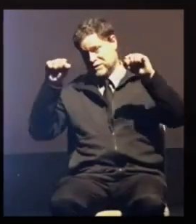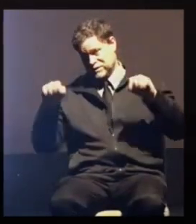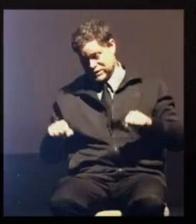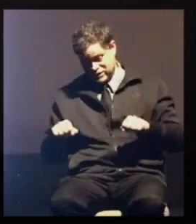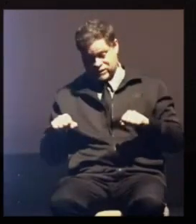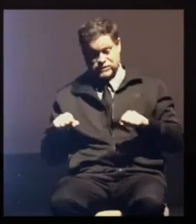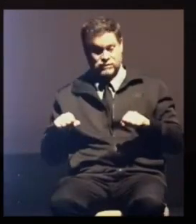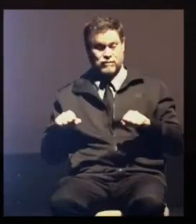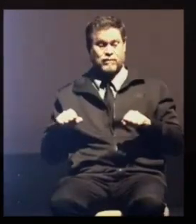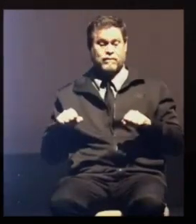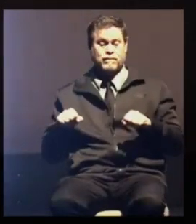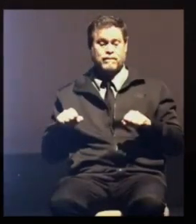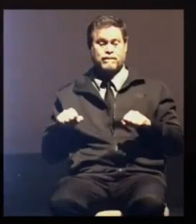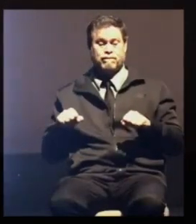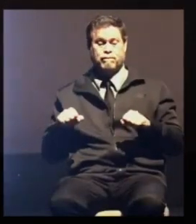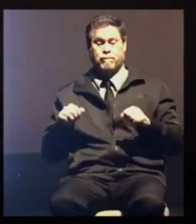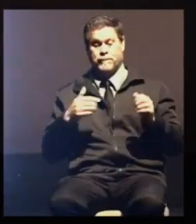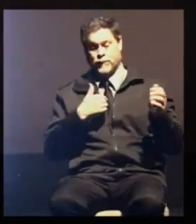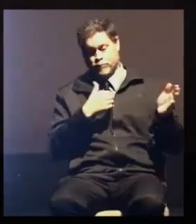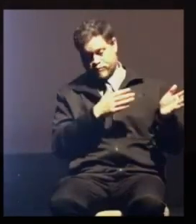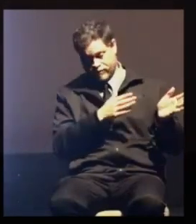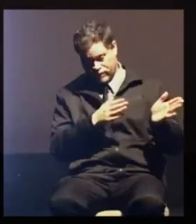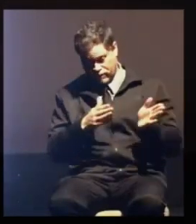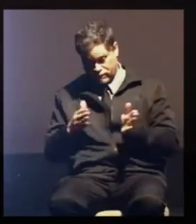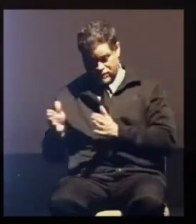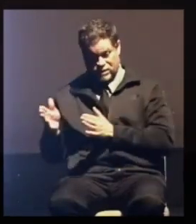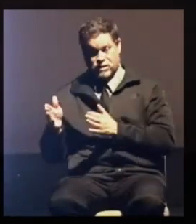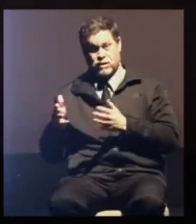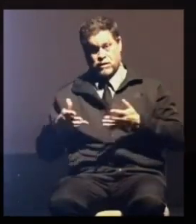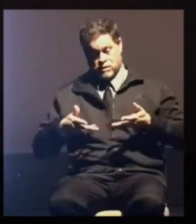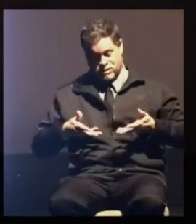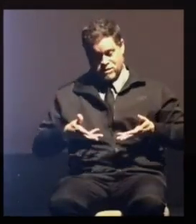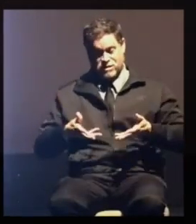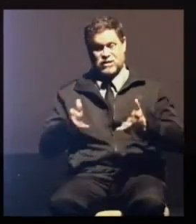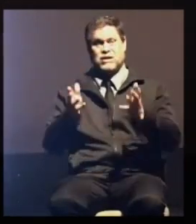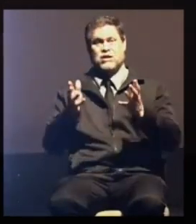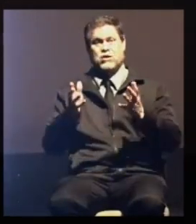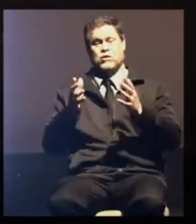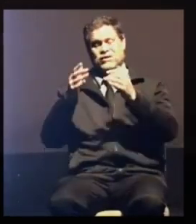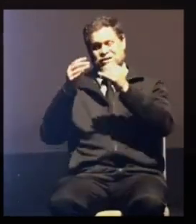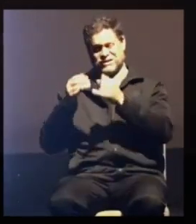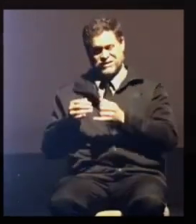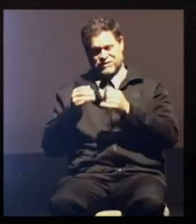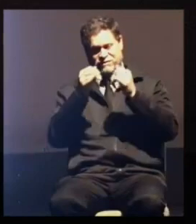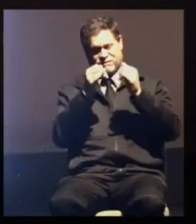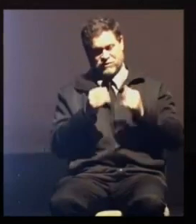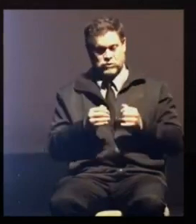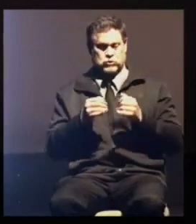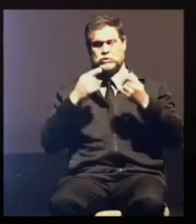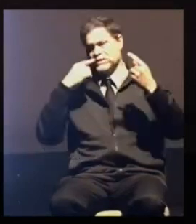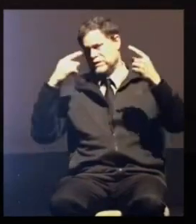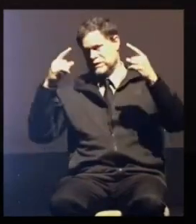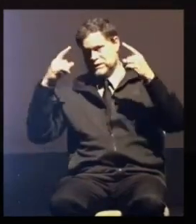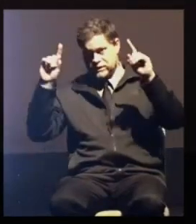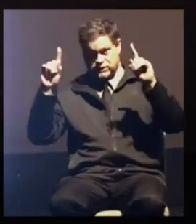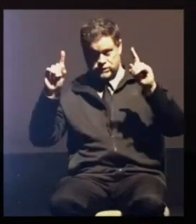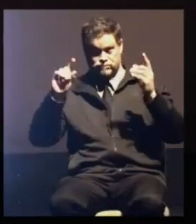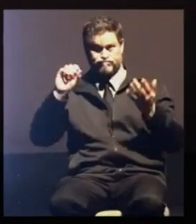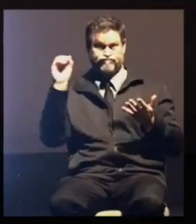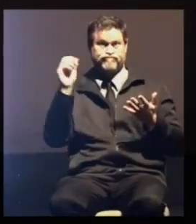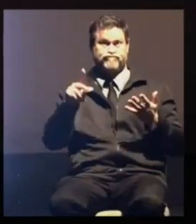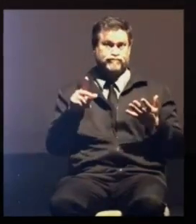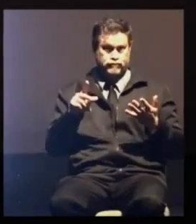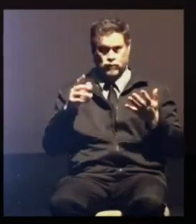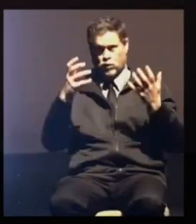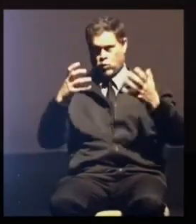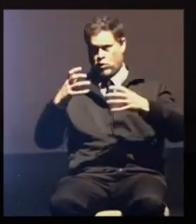We have a plan that's going to allow you to have individual success. Okay, and